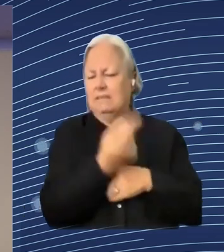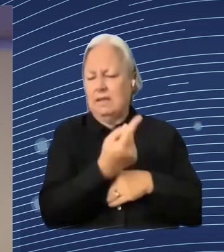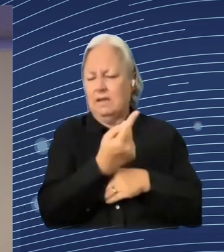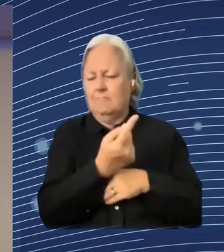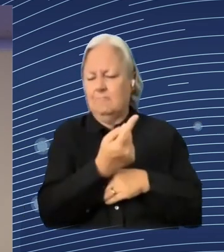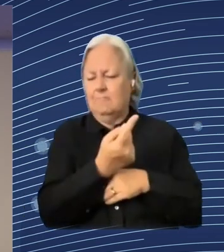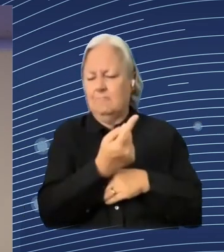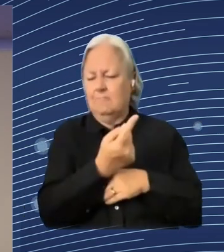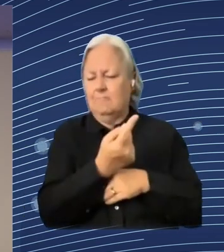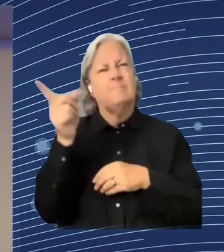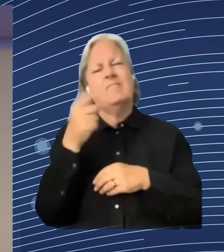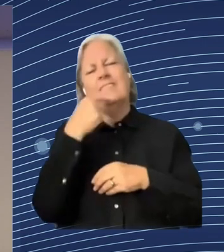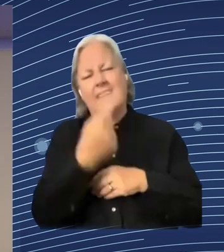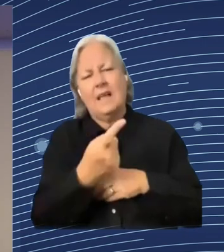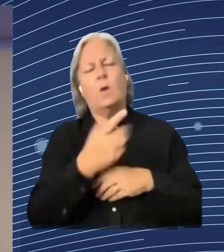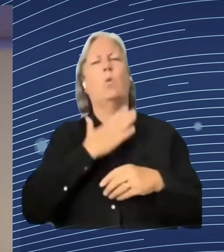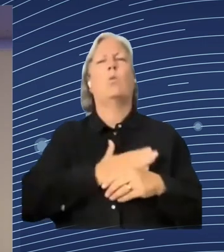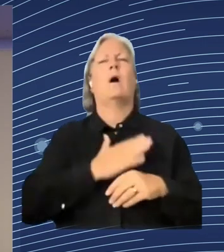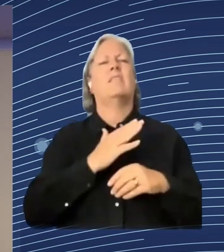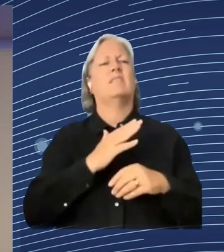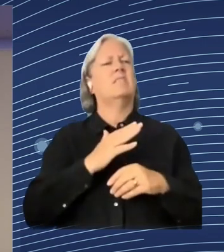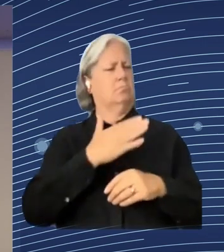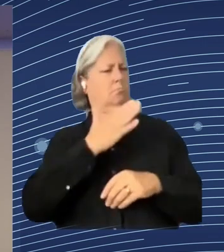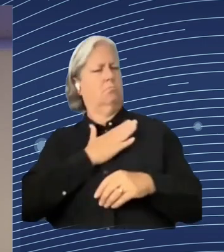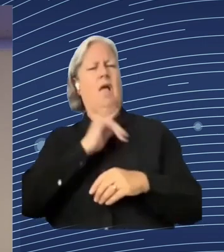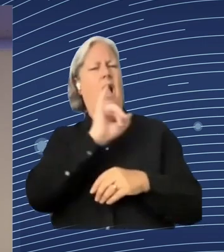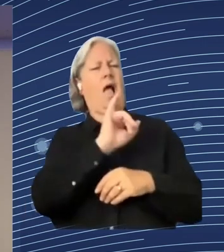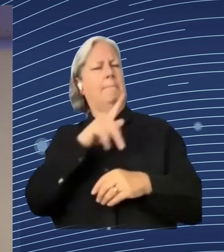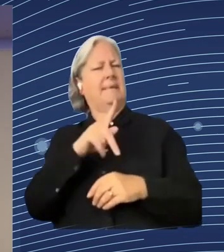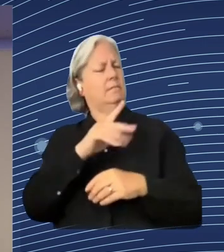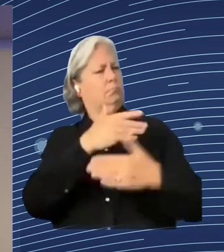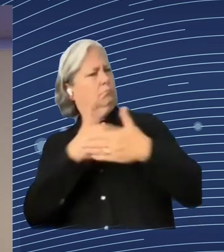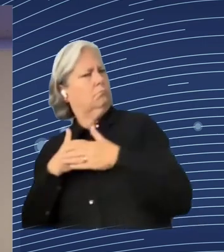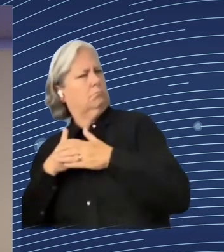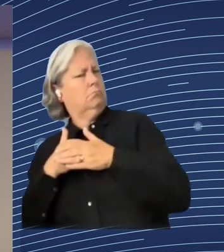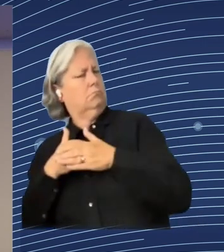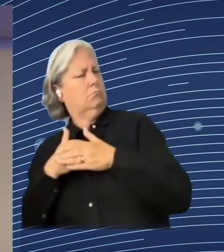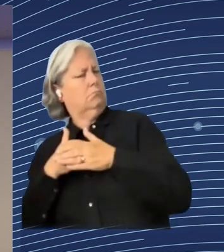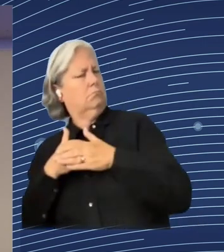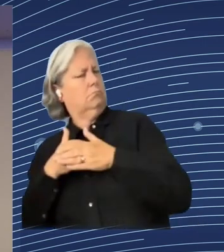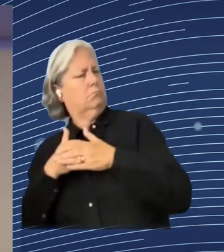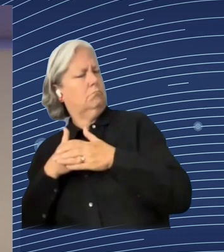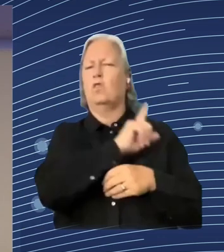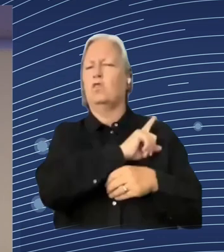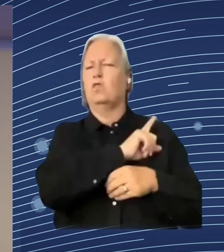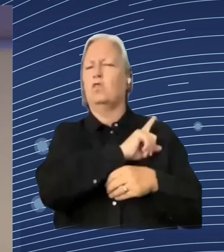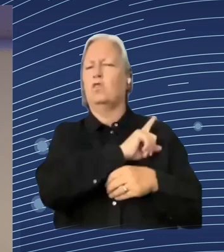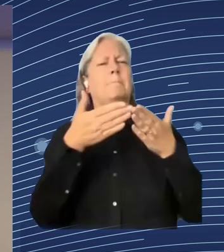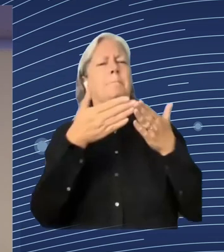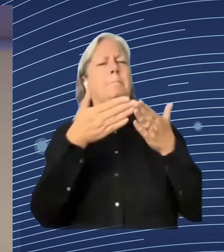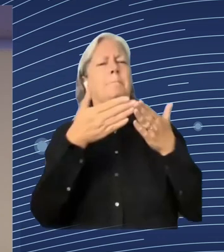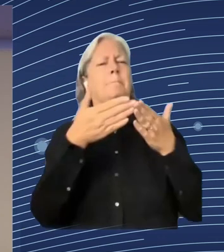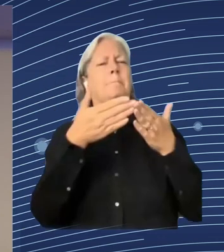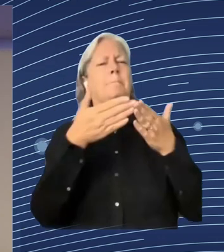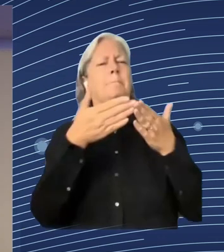they say it is protected by intellectual property, but not public administration intellectual property, because some private developer has